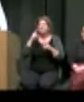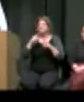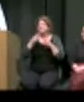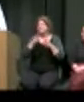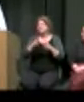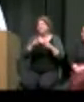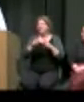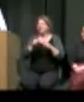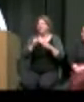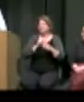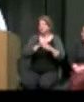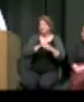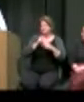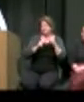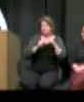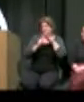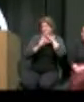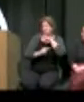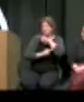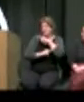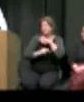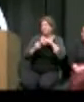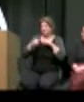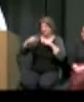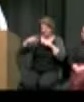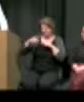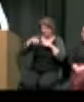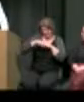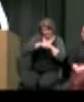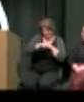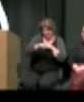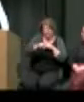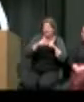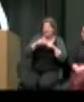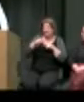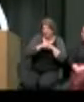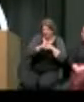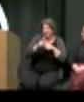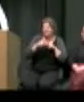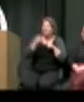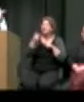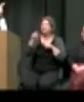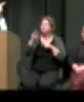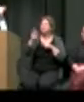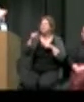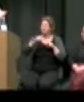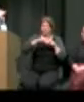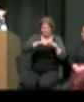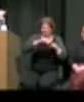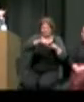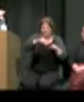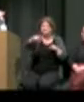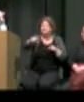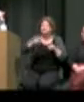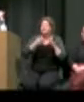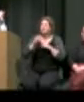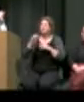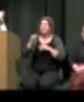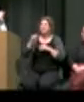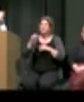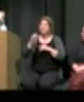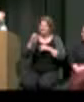bridge, which we were able to get back there in 20-foot sections. It was designed by Acro